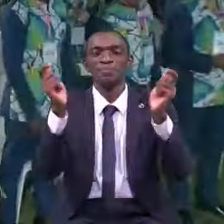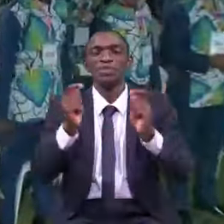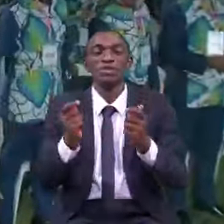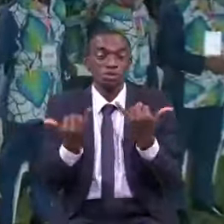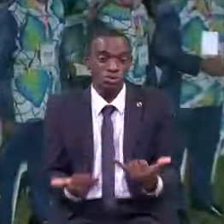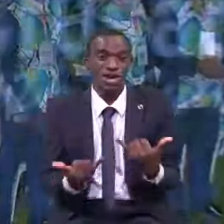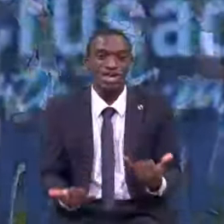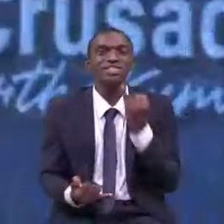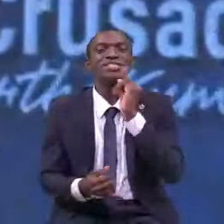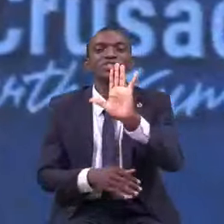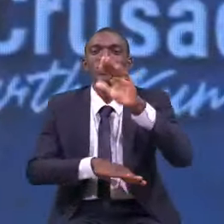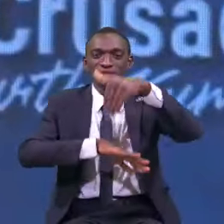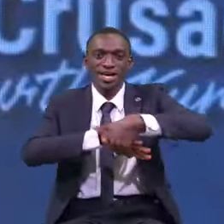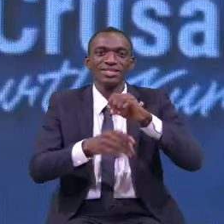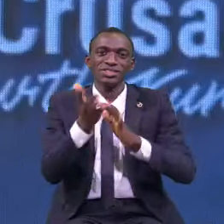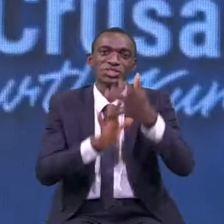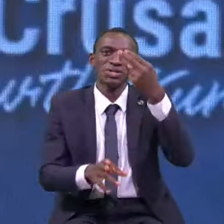Tonight is your night.